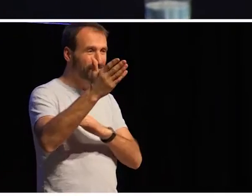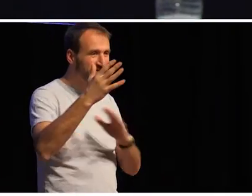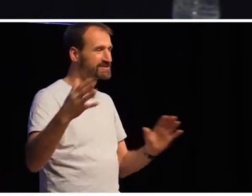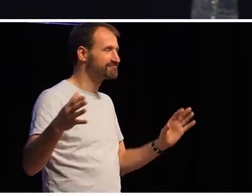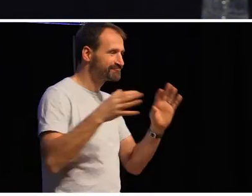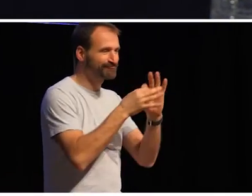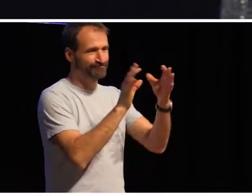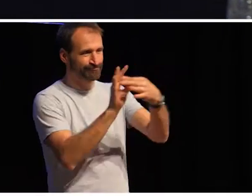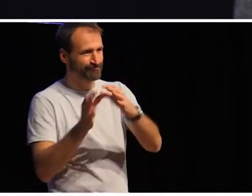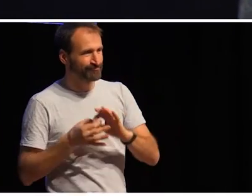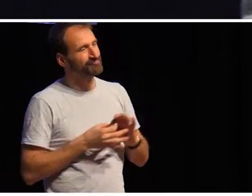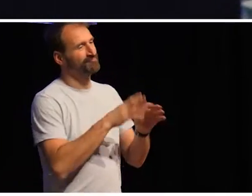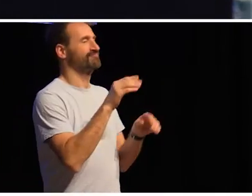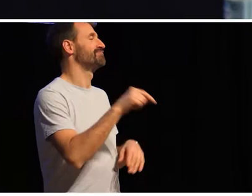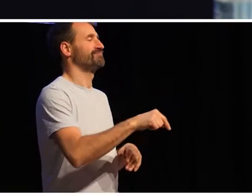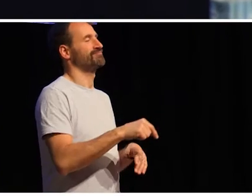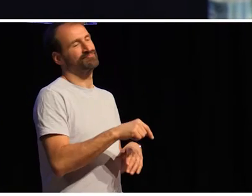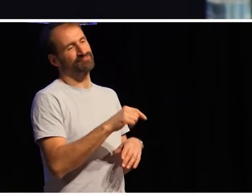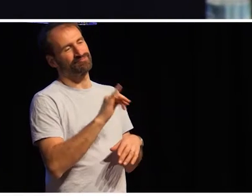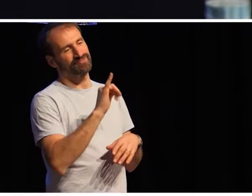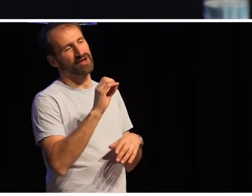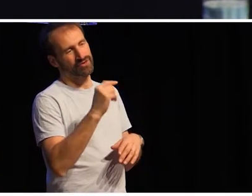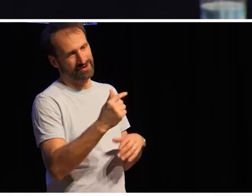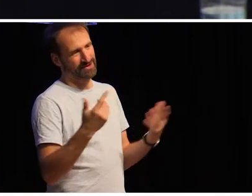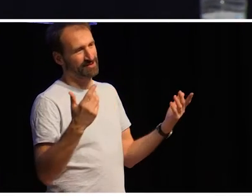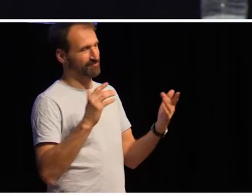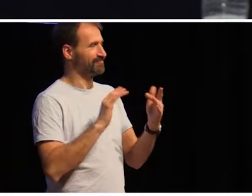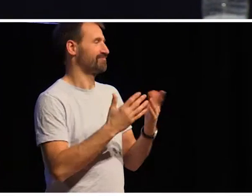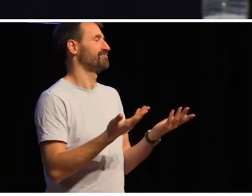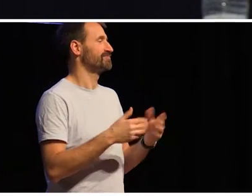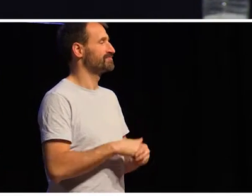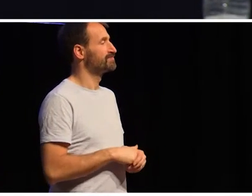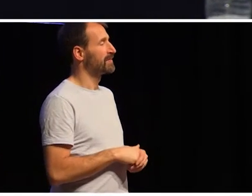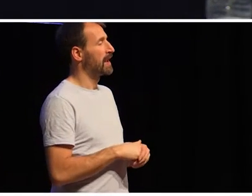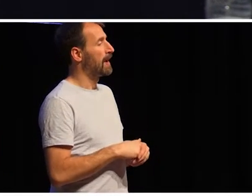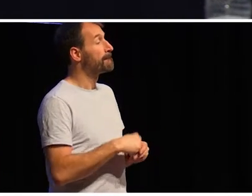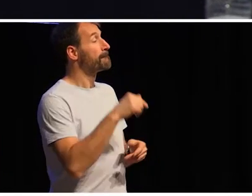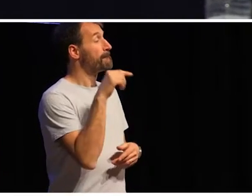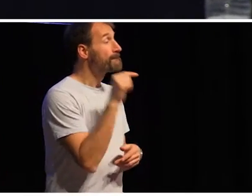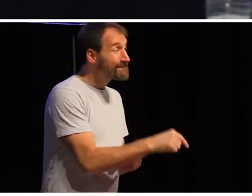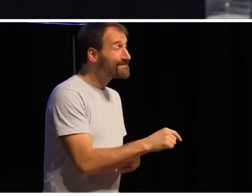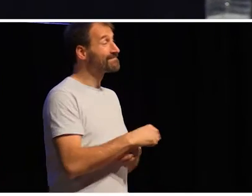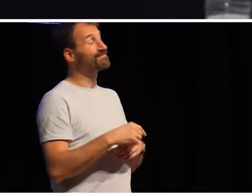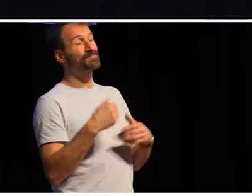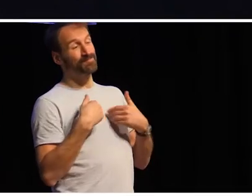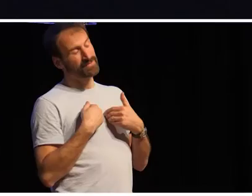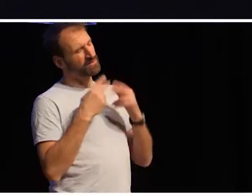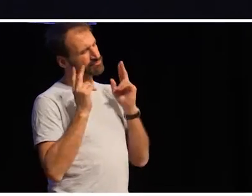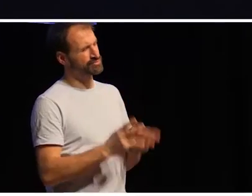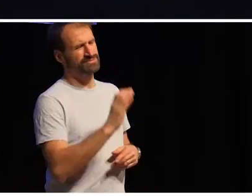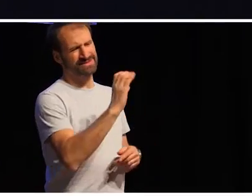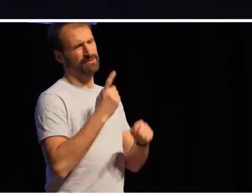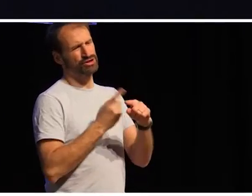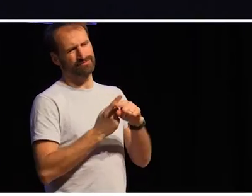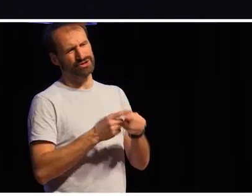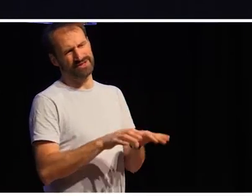Well, a few words about my background. I'm mostly a C++ developer, have been for